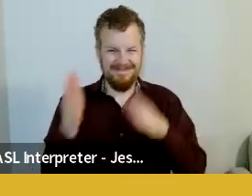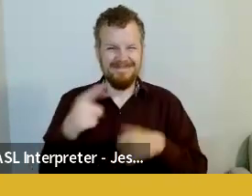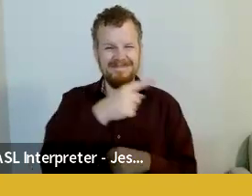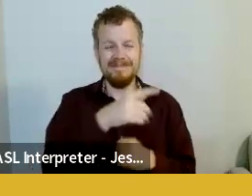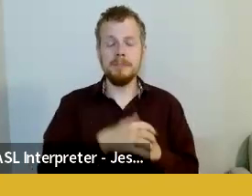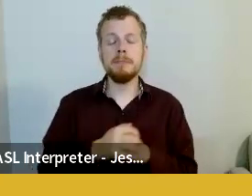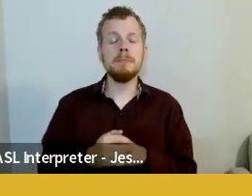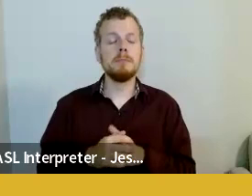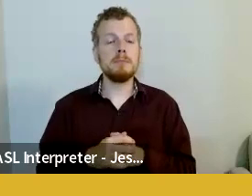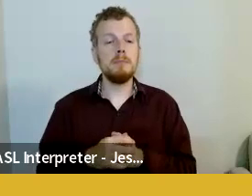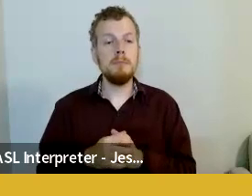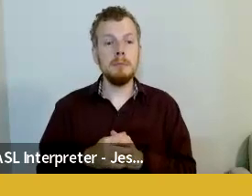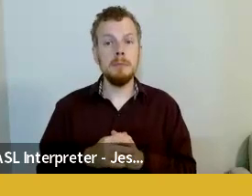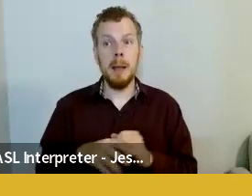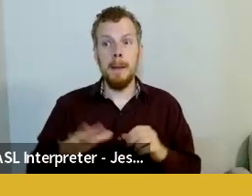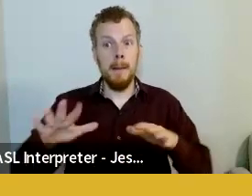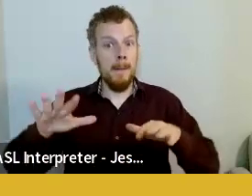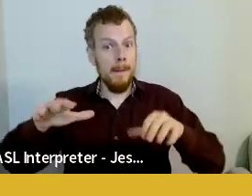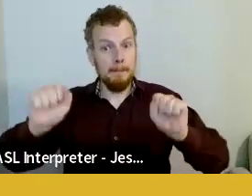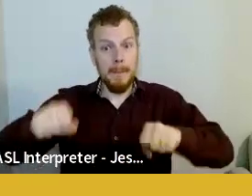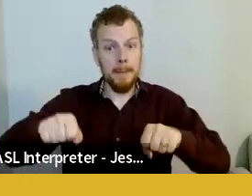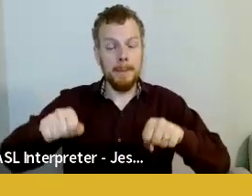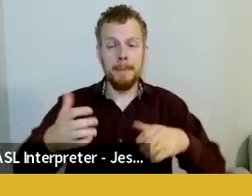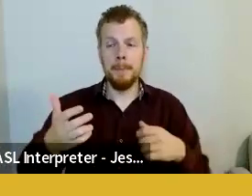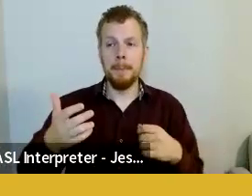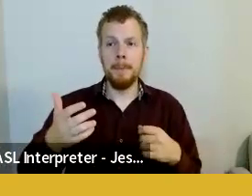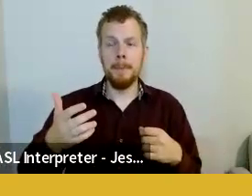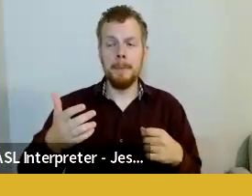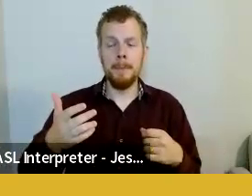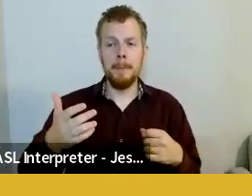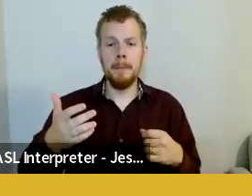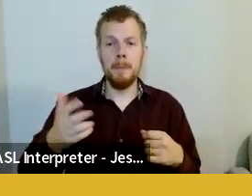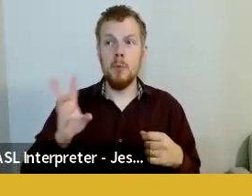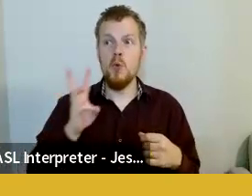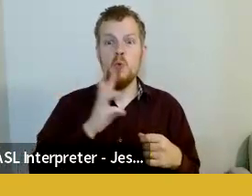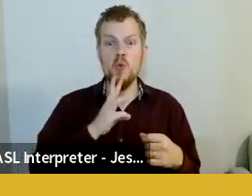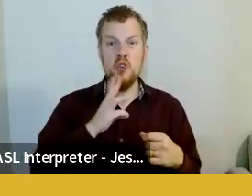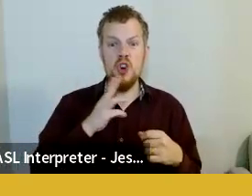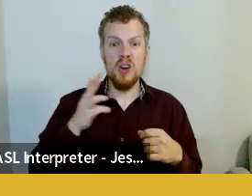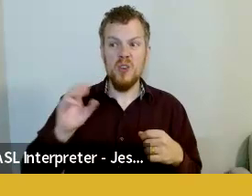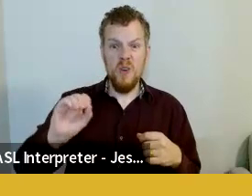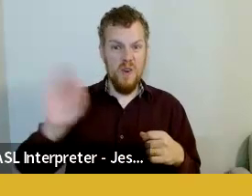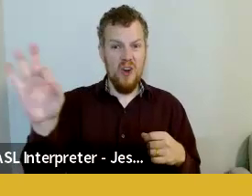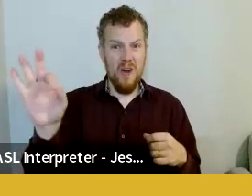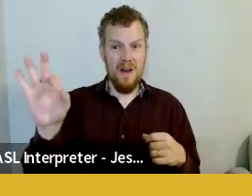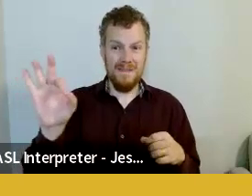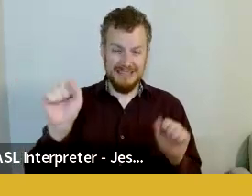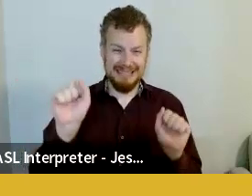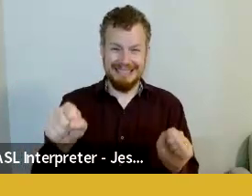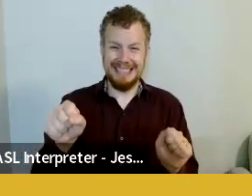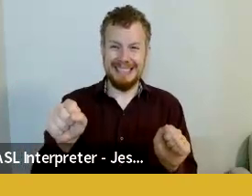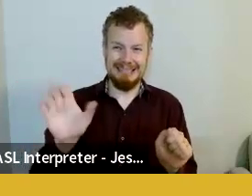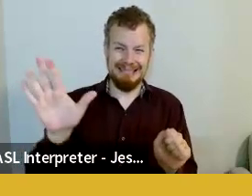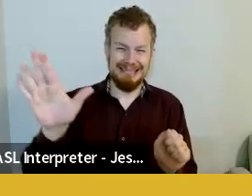So you may be able to prevent you may be delay your water from being shut off under certain